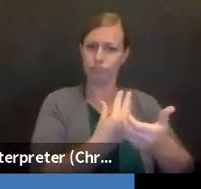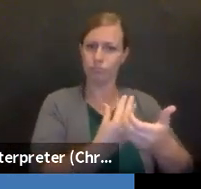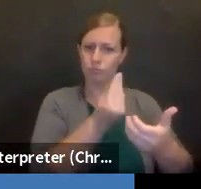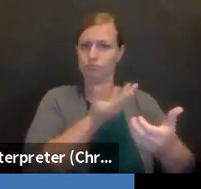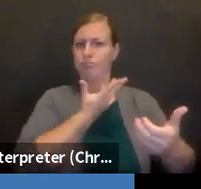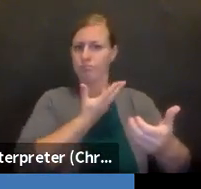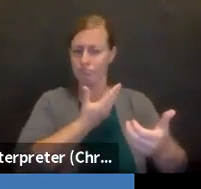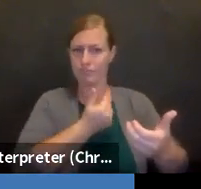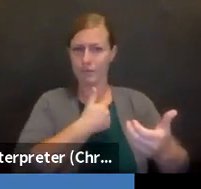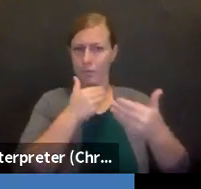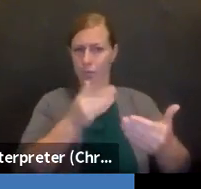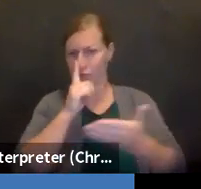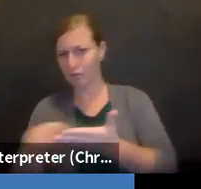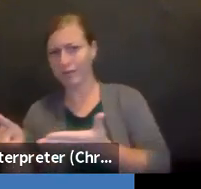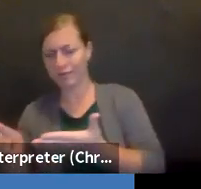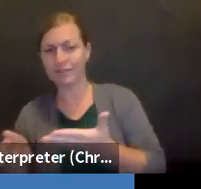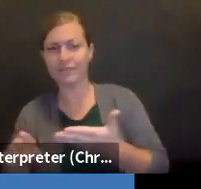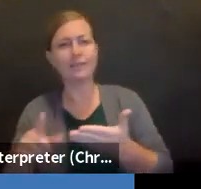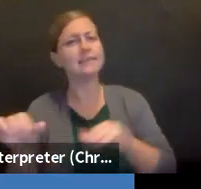to social media.